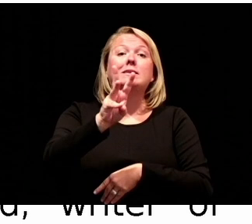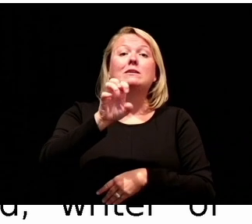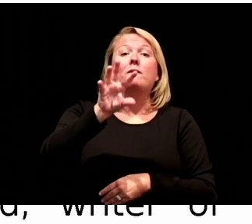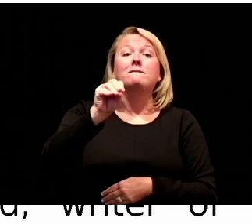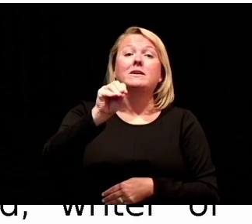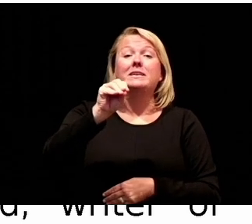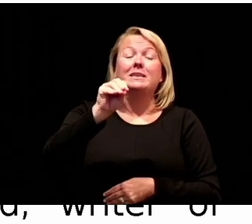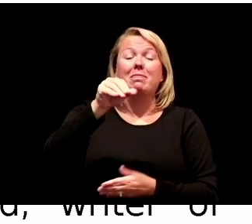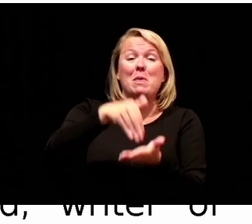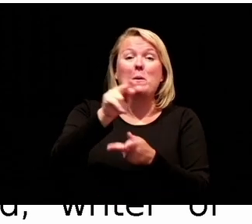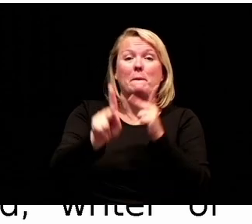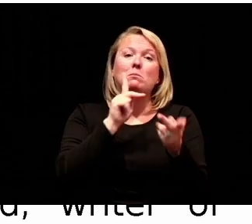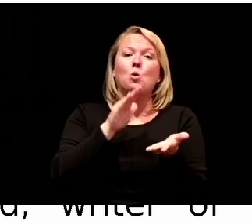Rights.